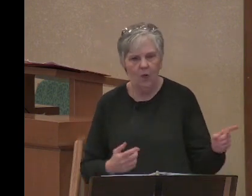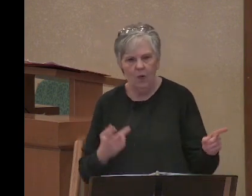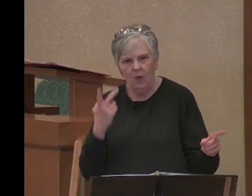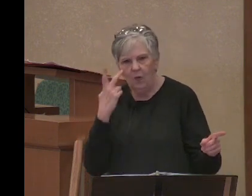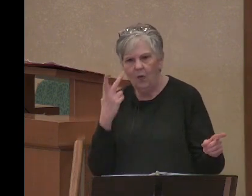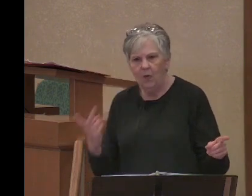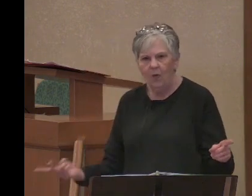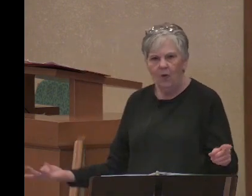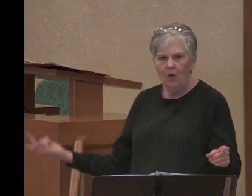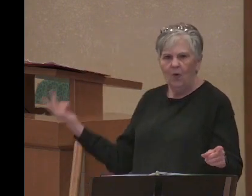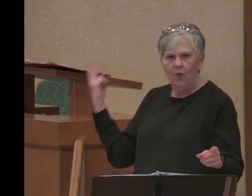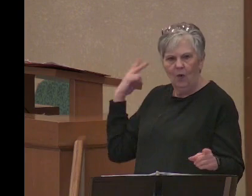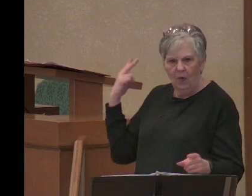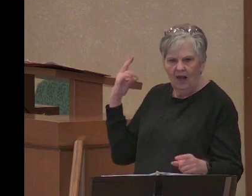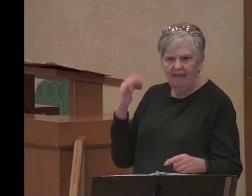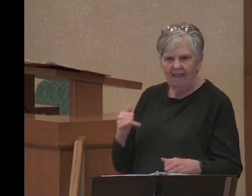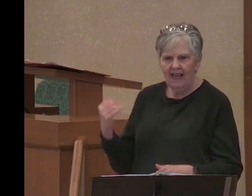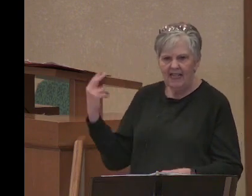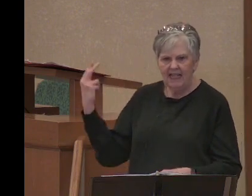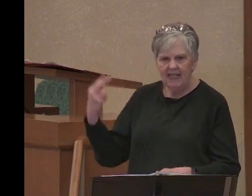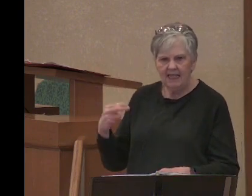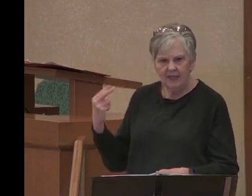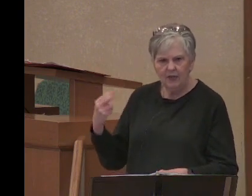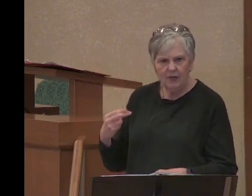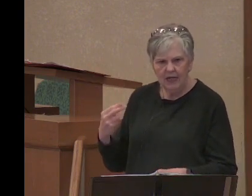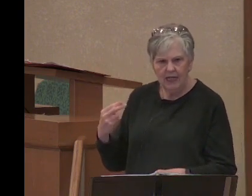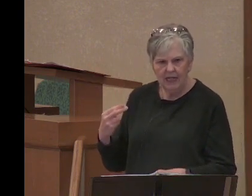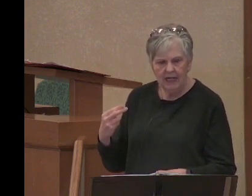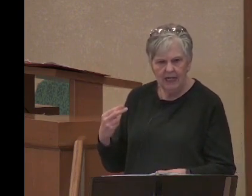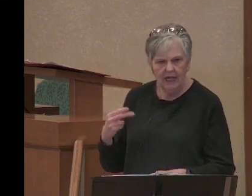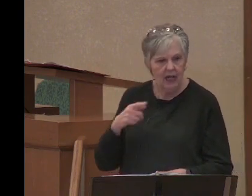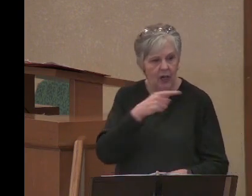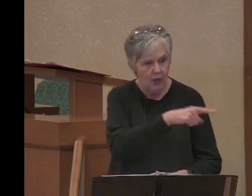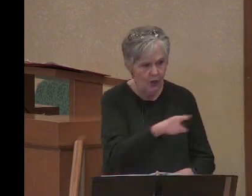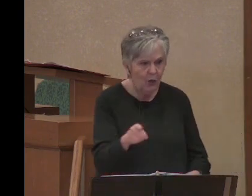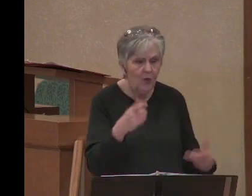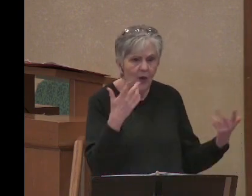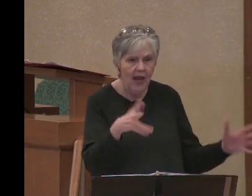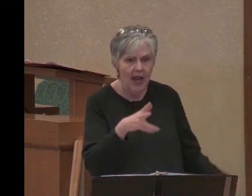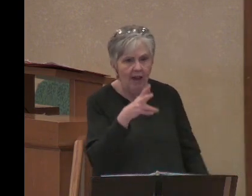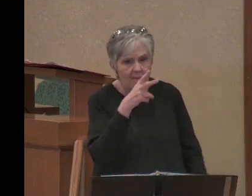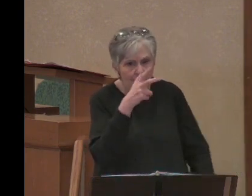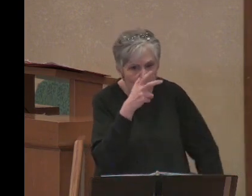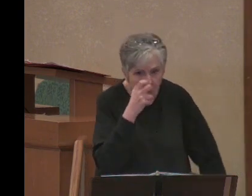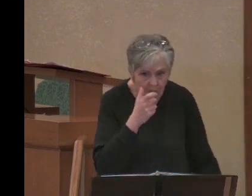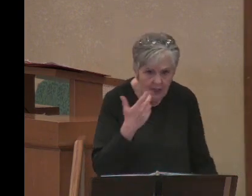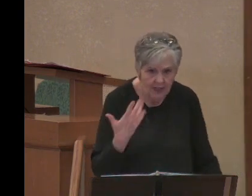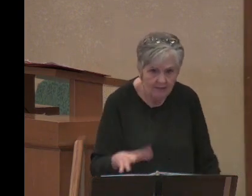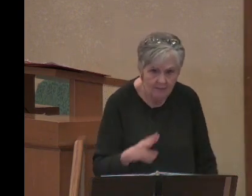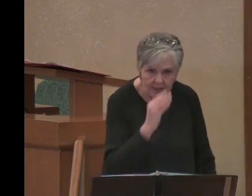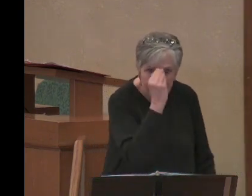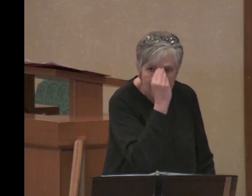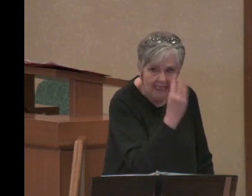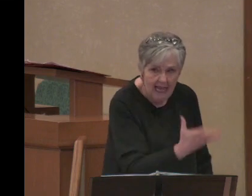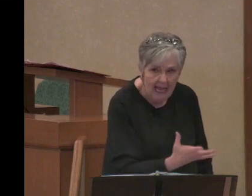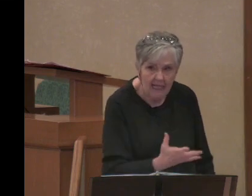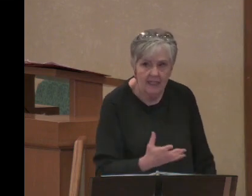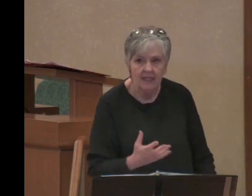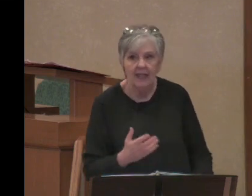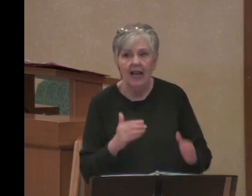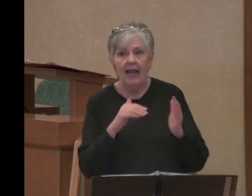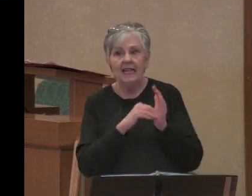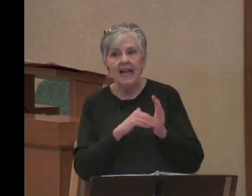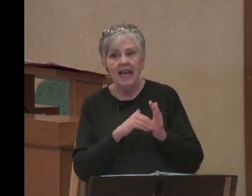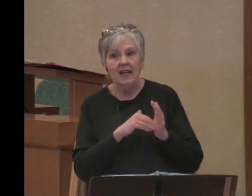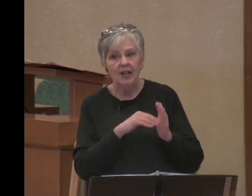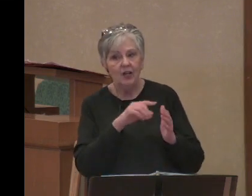history among God's people. And so he says, "You have heard that it was said." In other words, again,